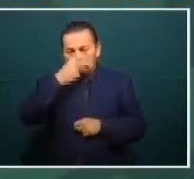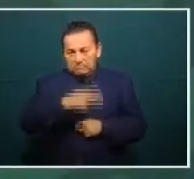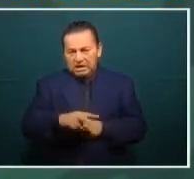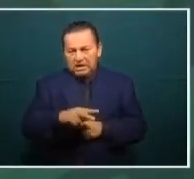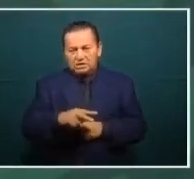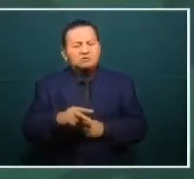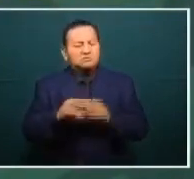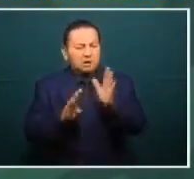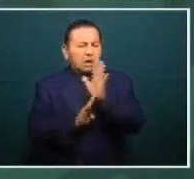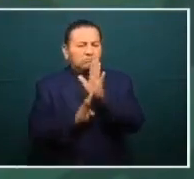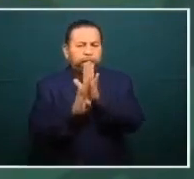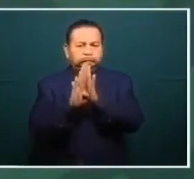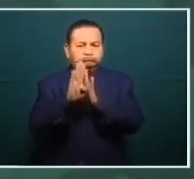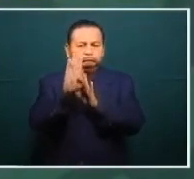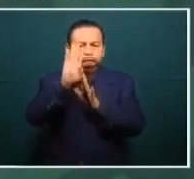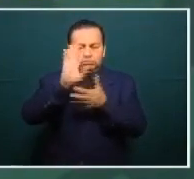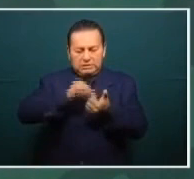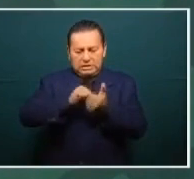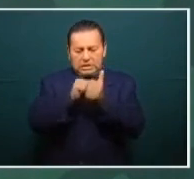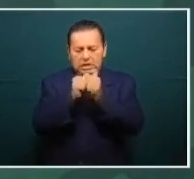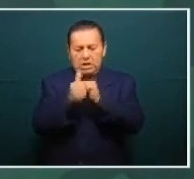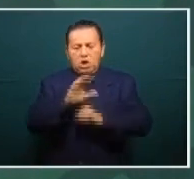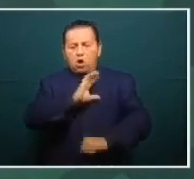We will confront any